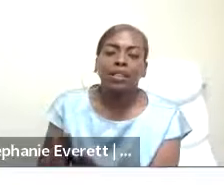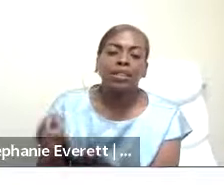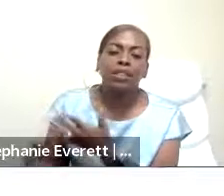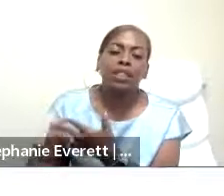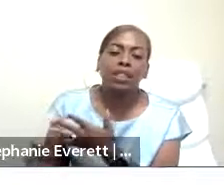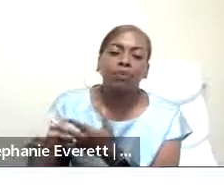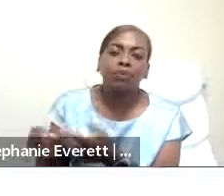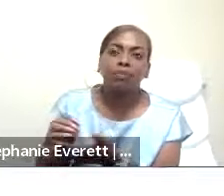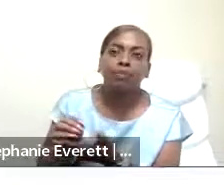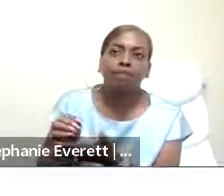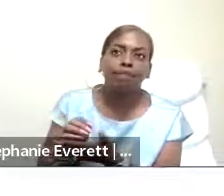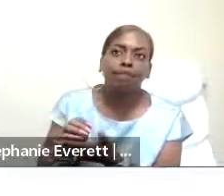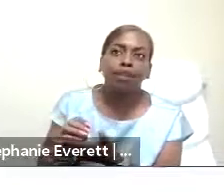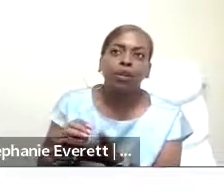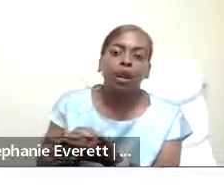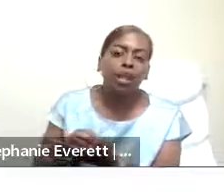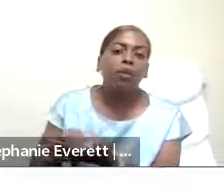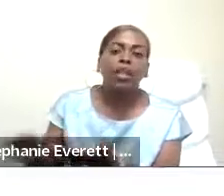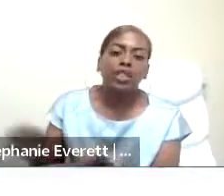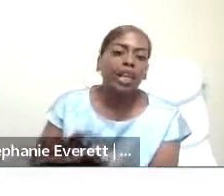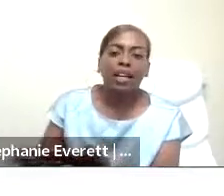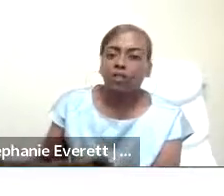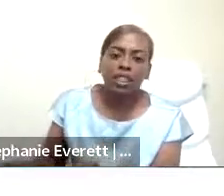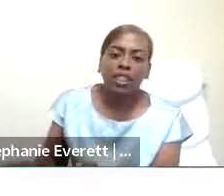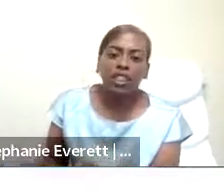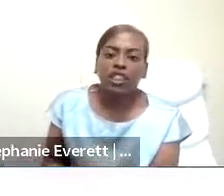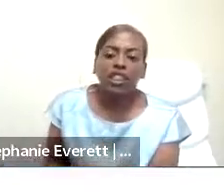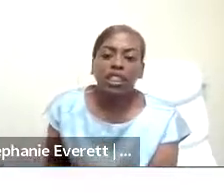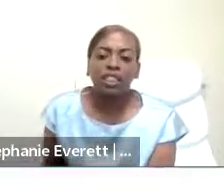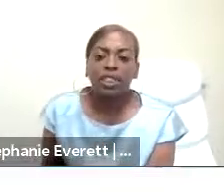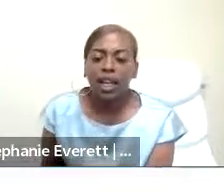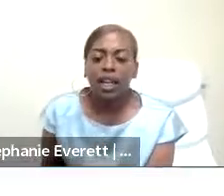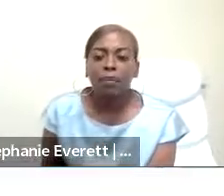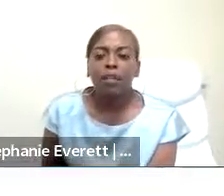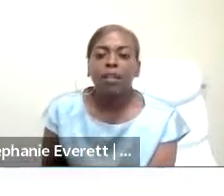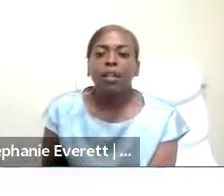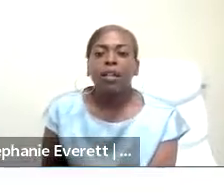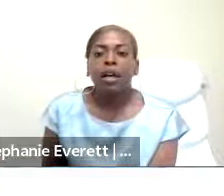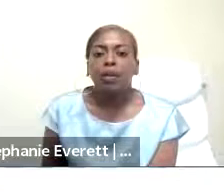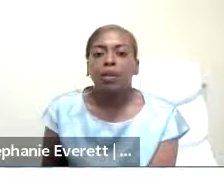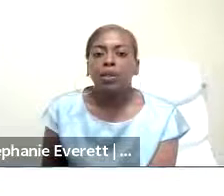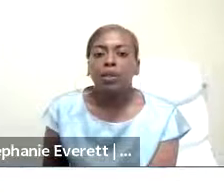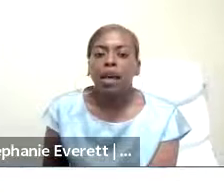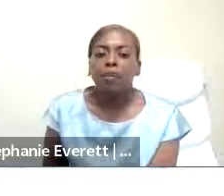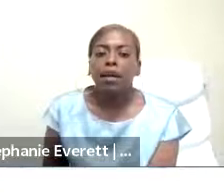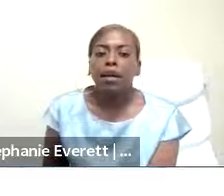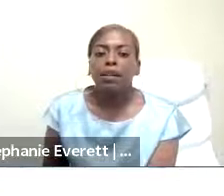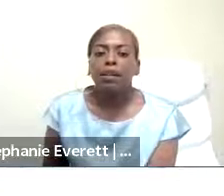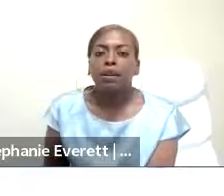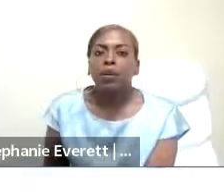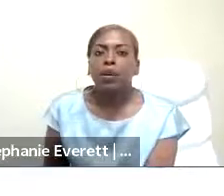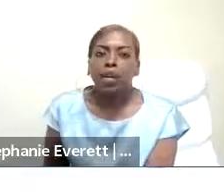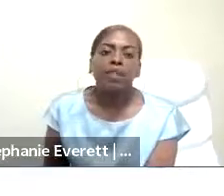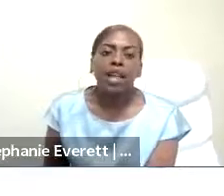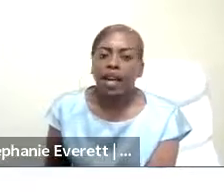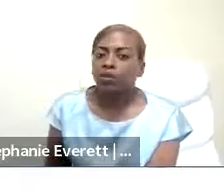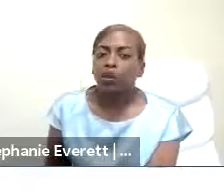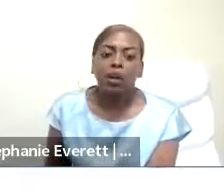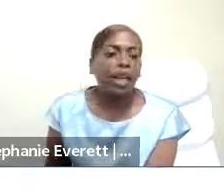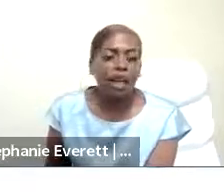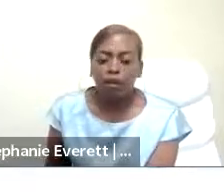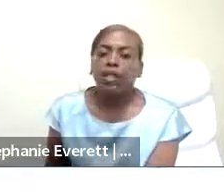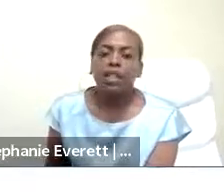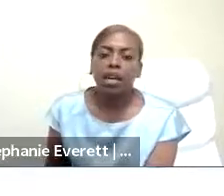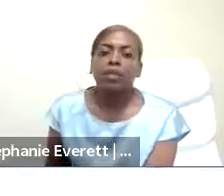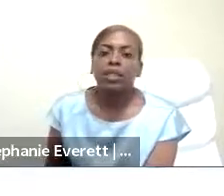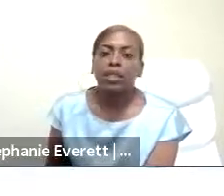because there is a way that we can just ask for an extension each time that we would do that, but we would have to ask for